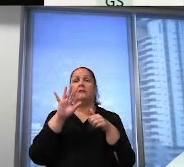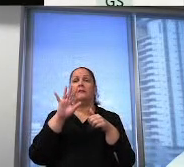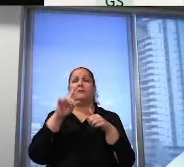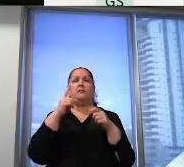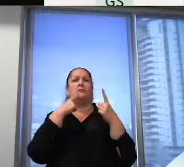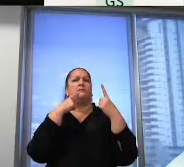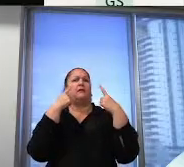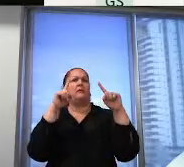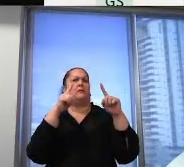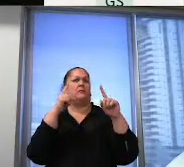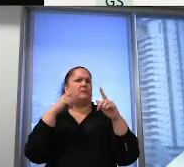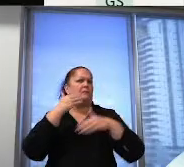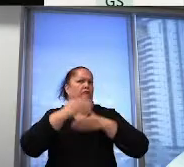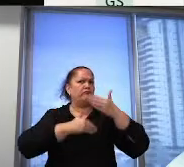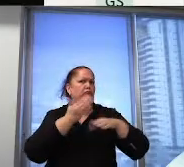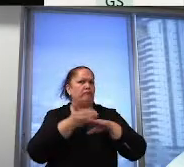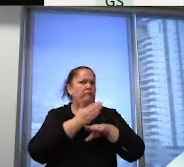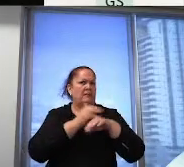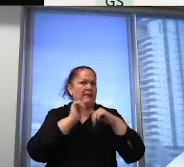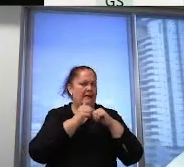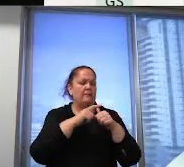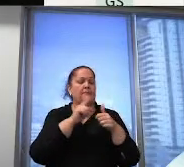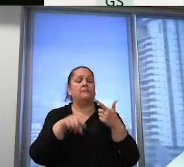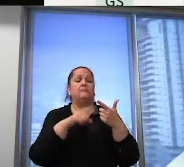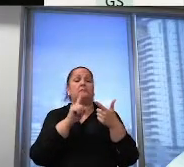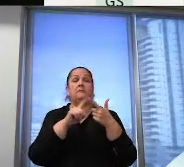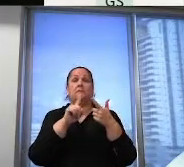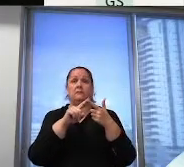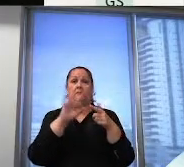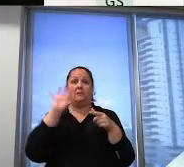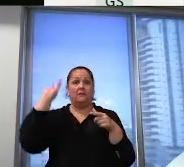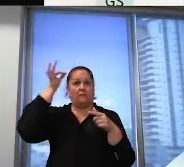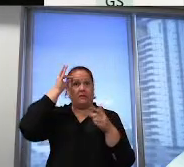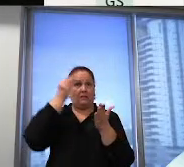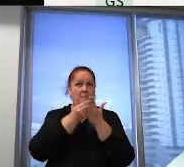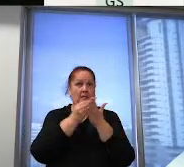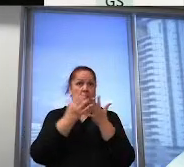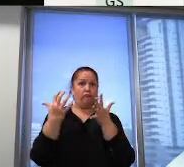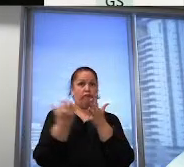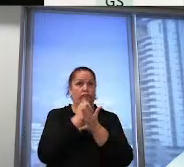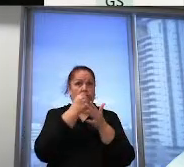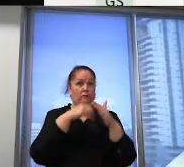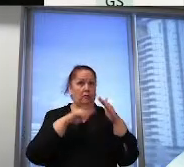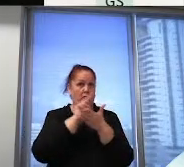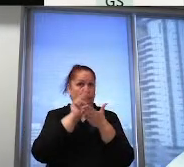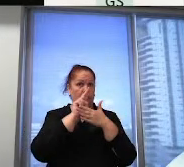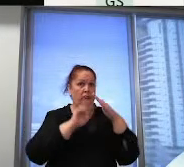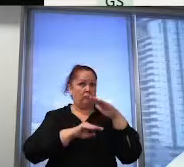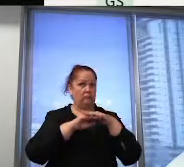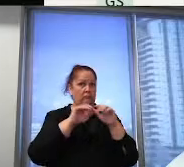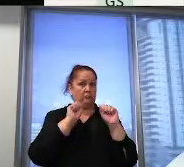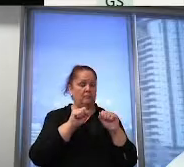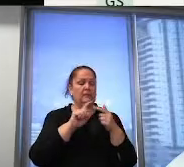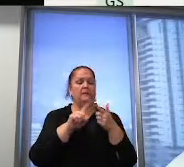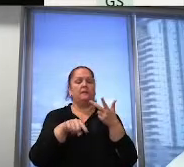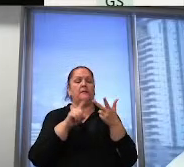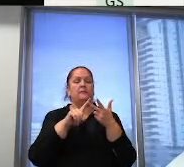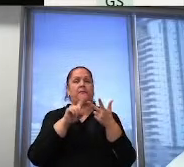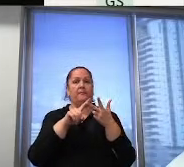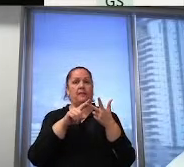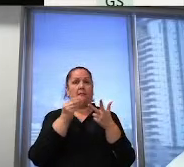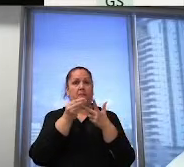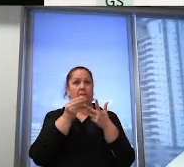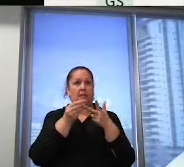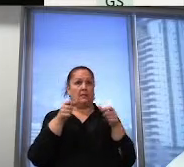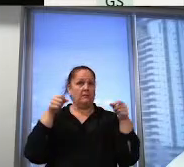to accomplish and what progress are we making? Second, are we maximizing federal funds? Third, Are we